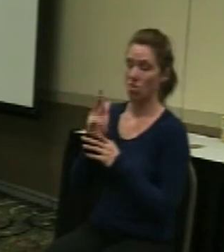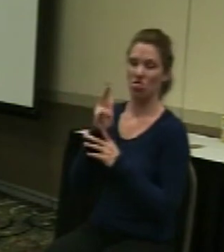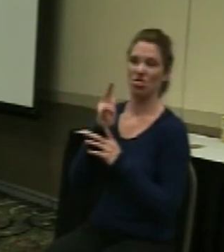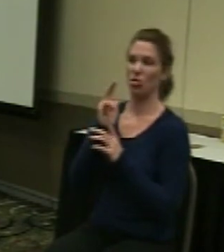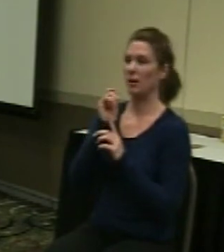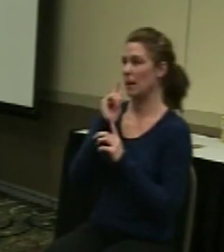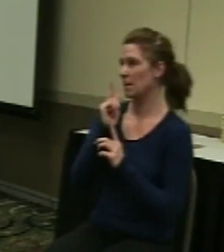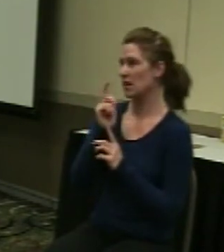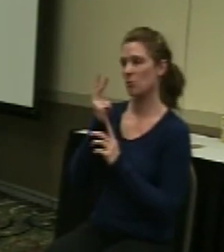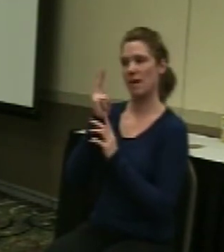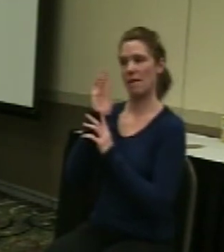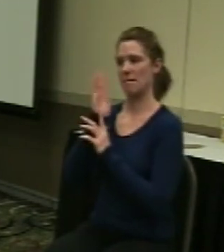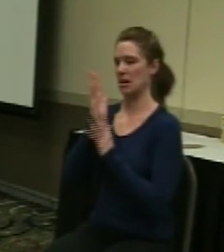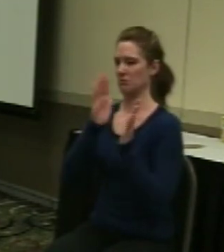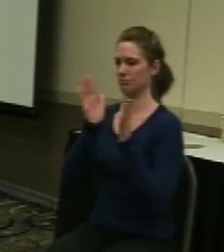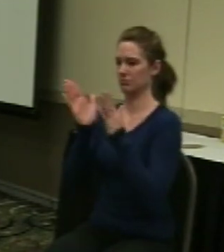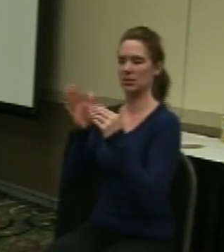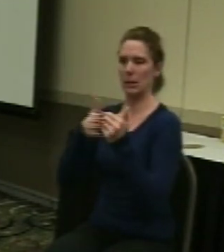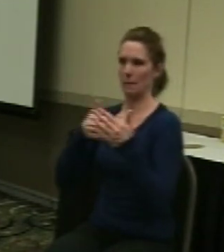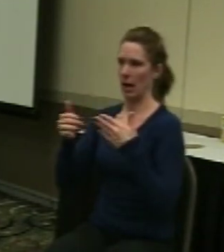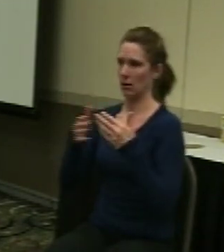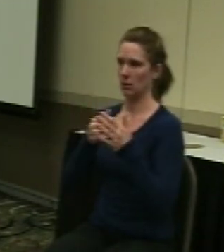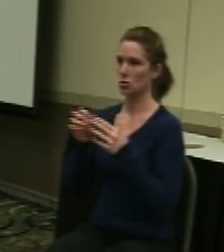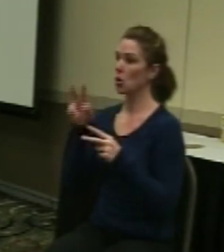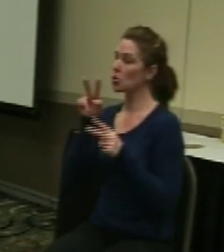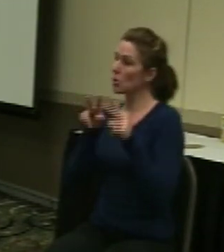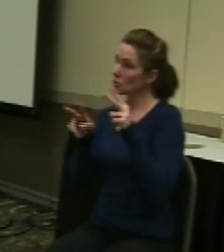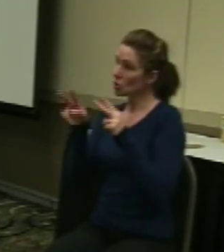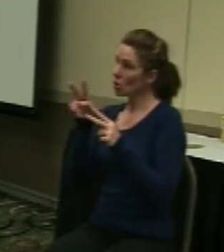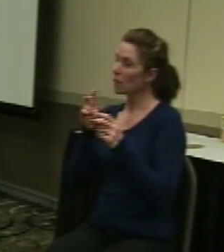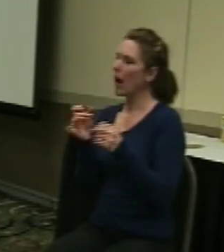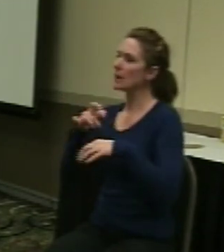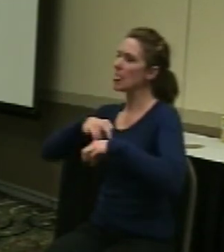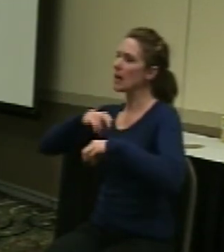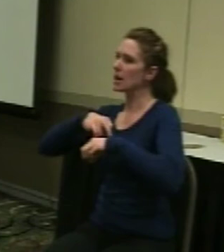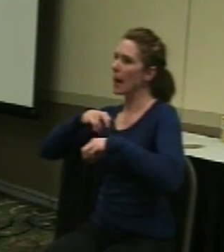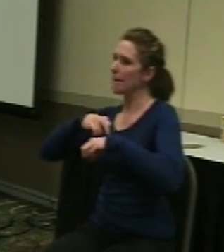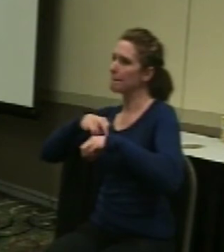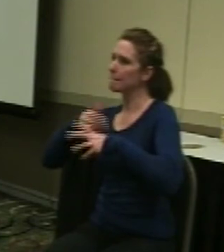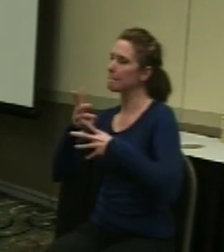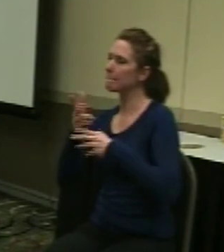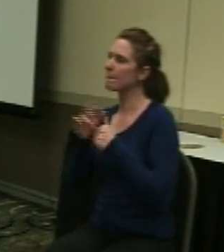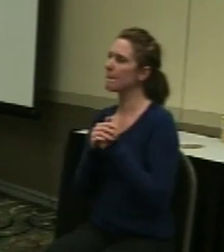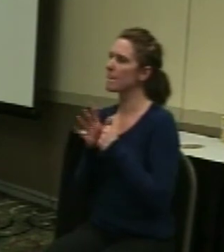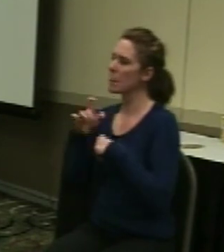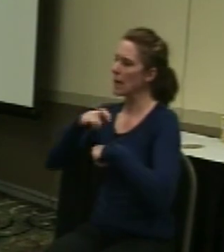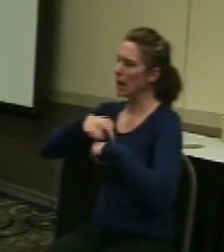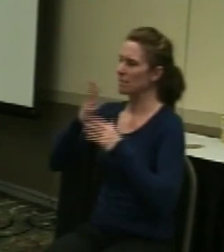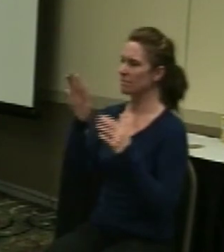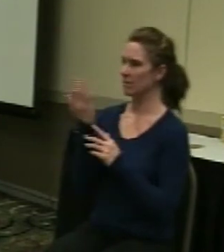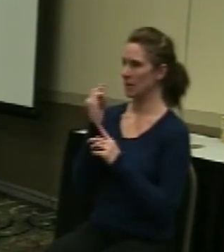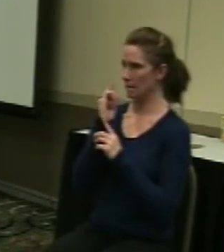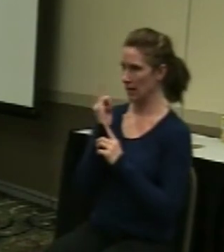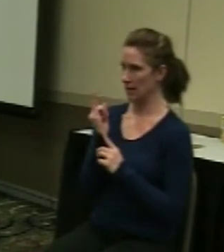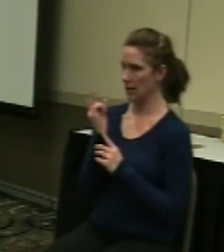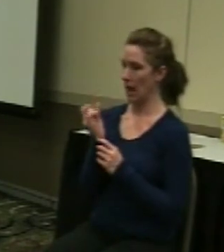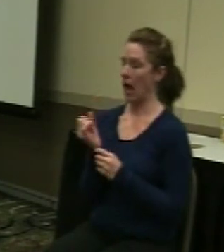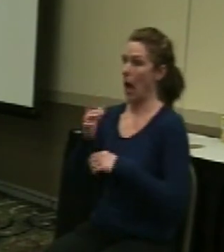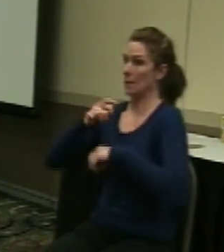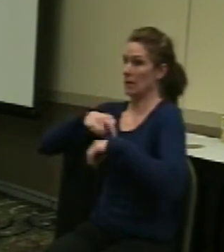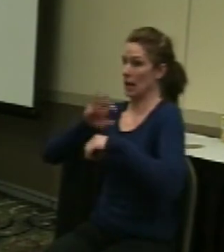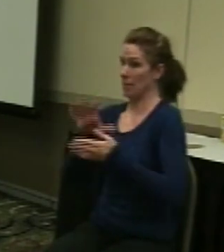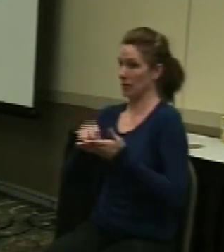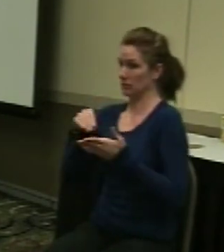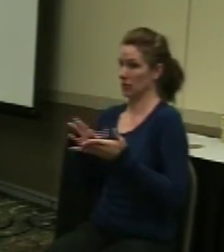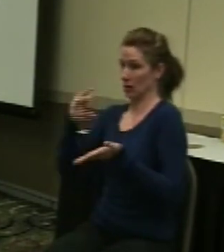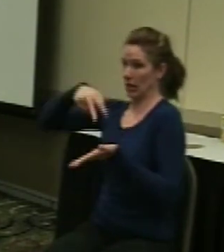5-minute. So you'd simply see how much of the time, how much of that 15 minutes, how many intervals did you notice the